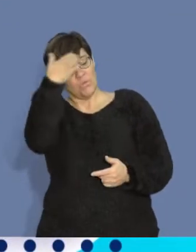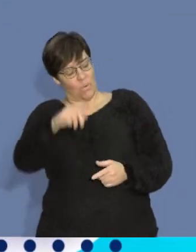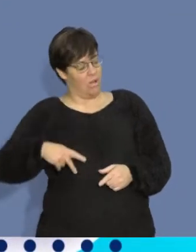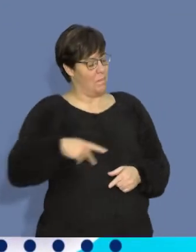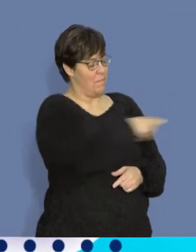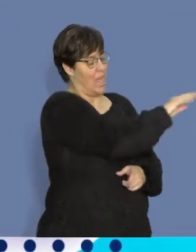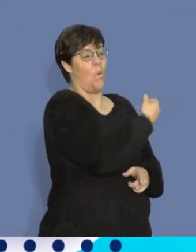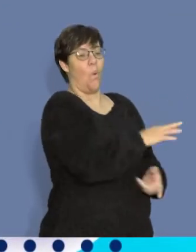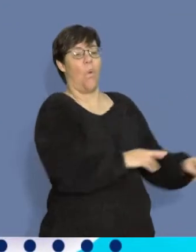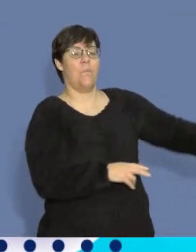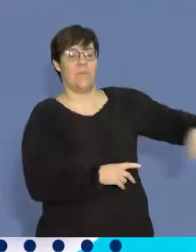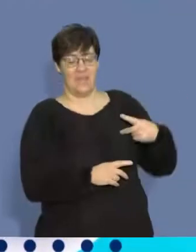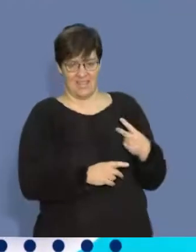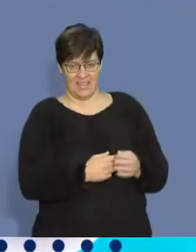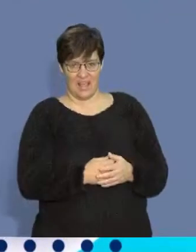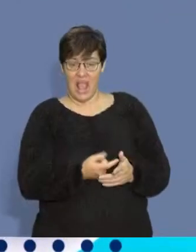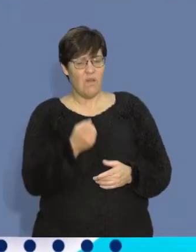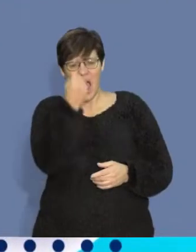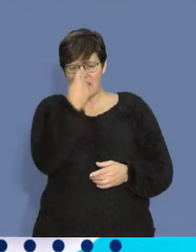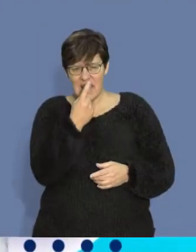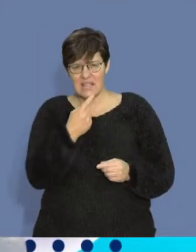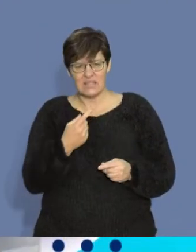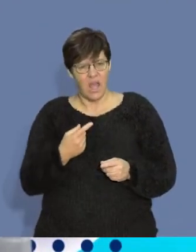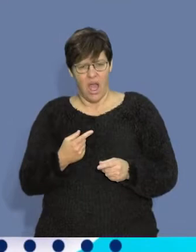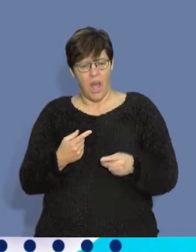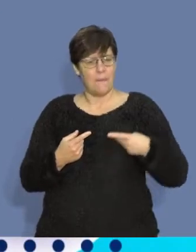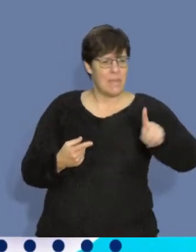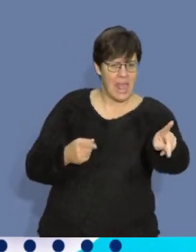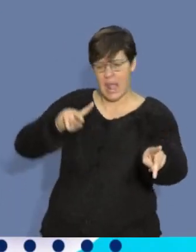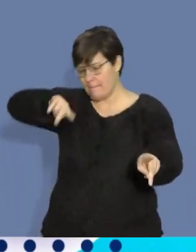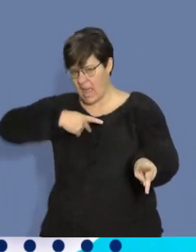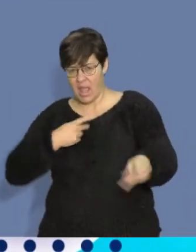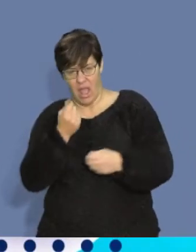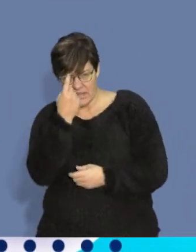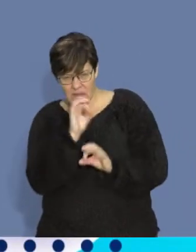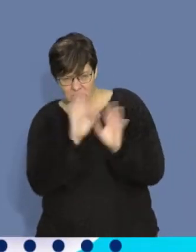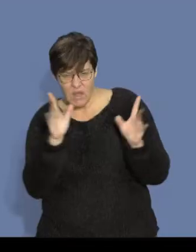understand the input and the output, then don't stress, because you should be okay.